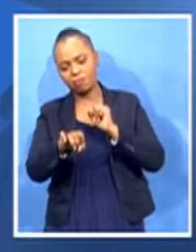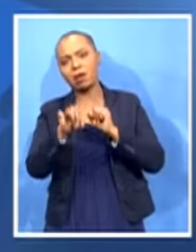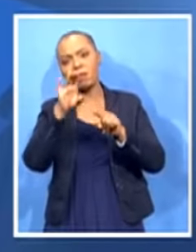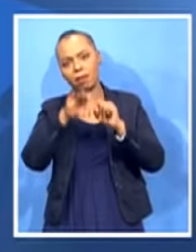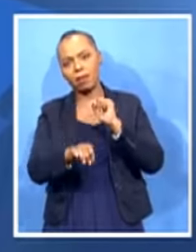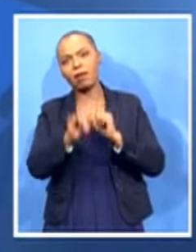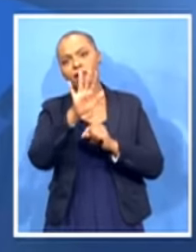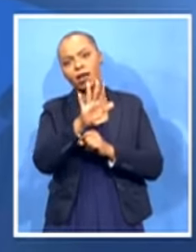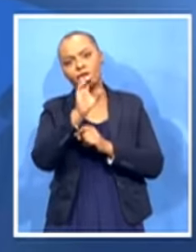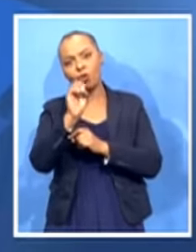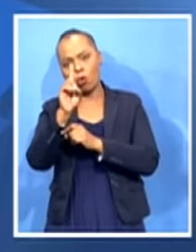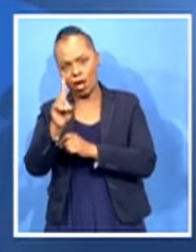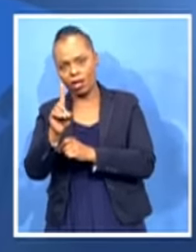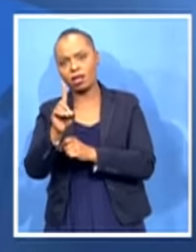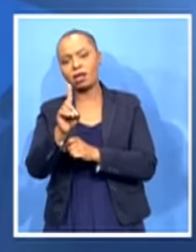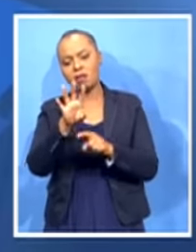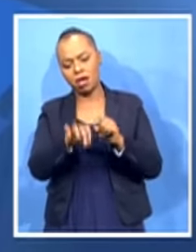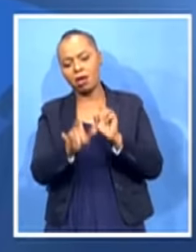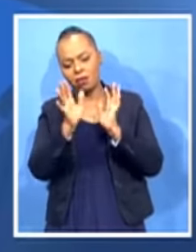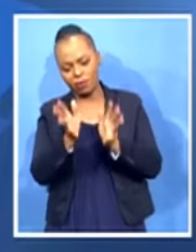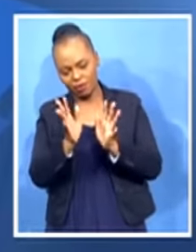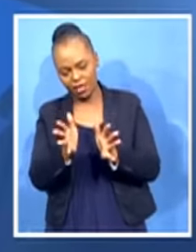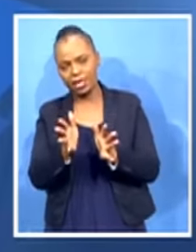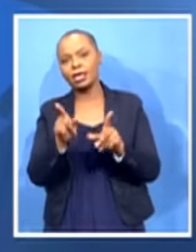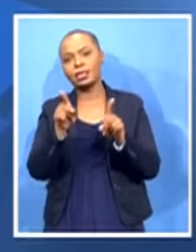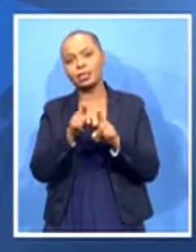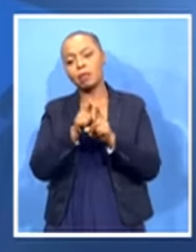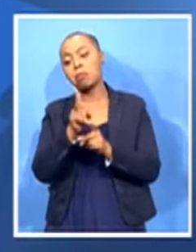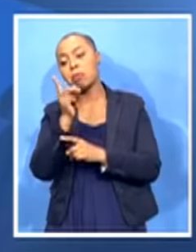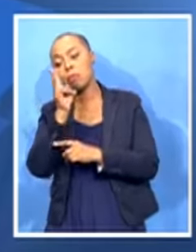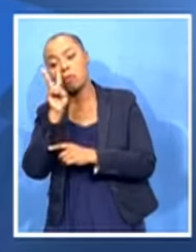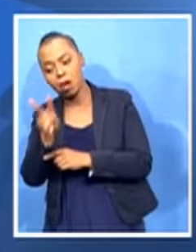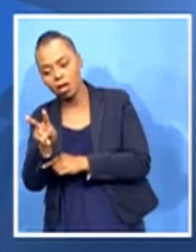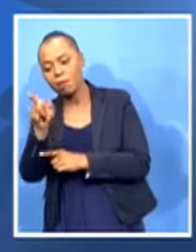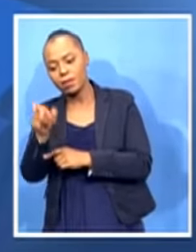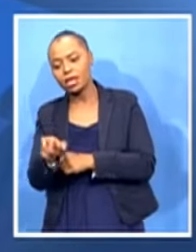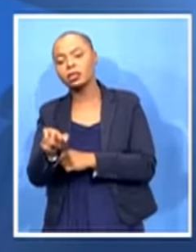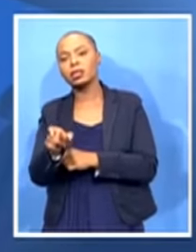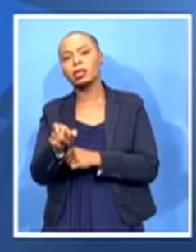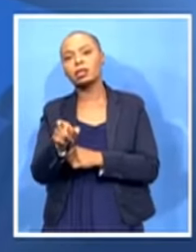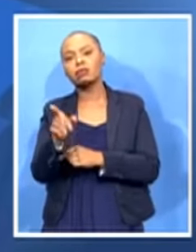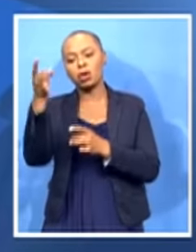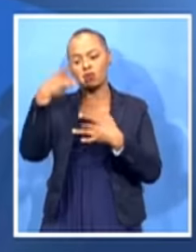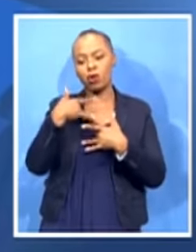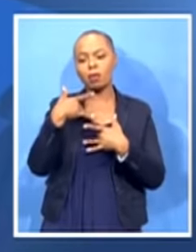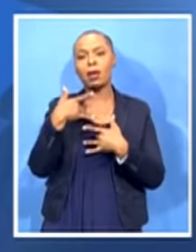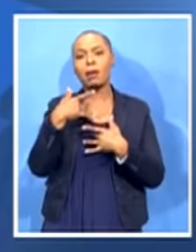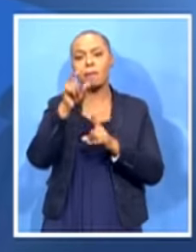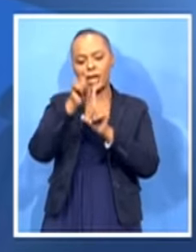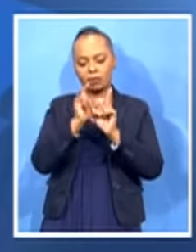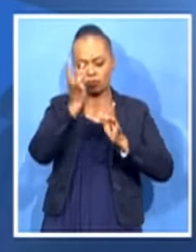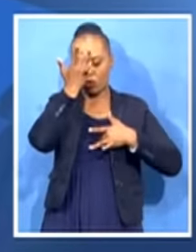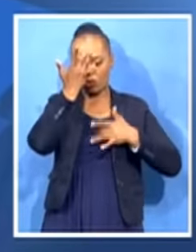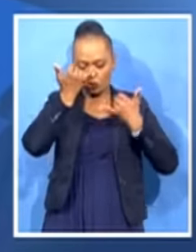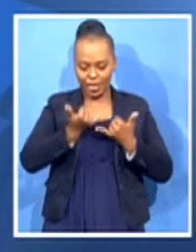we also have seen people being where we are told that a person is diagnosed today and they die the next day. So we